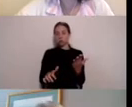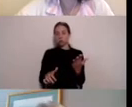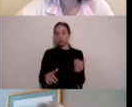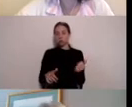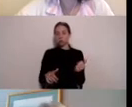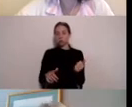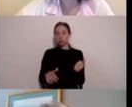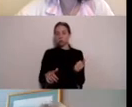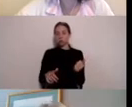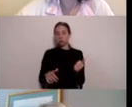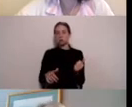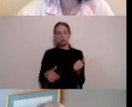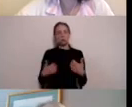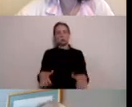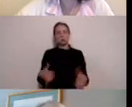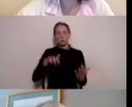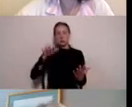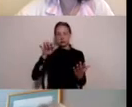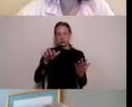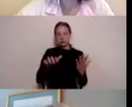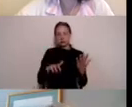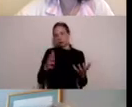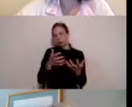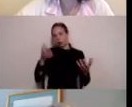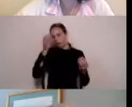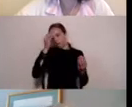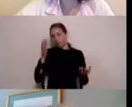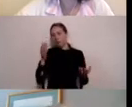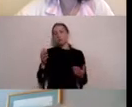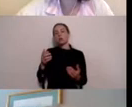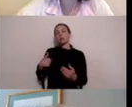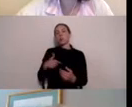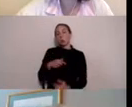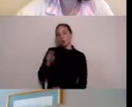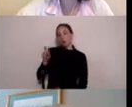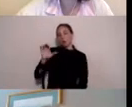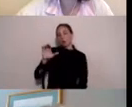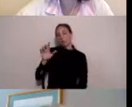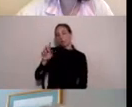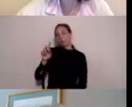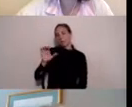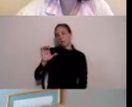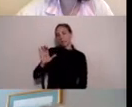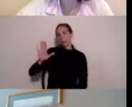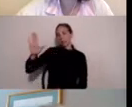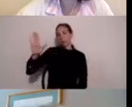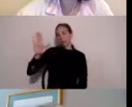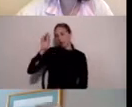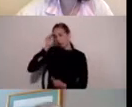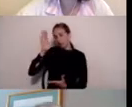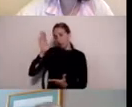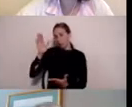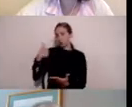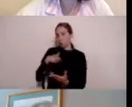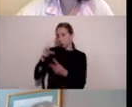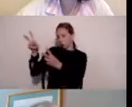is a tremendous amount of information. We use the CDC guidelines as a base for much of our information, but then modified it